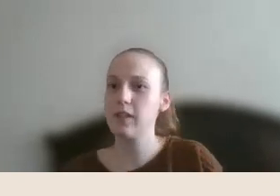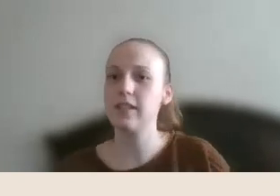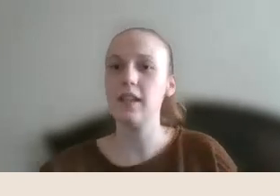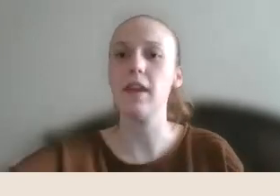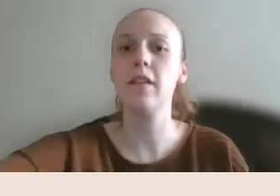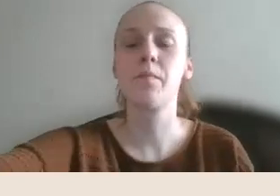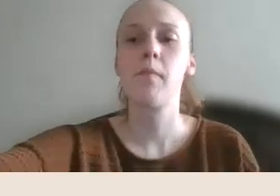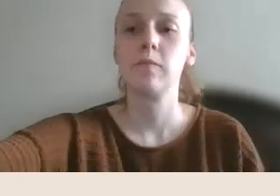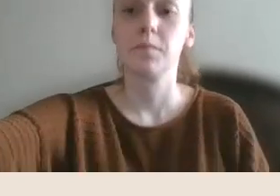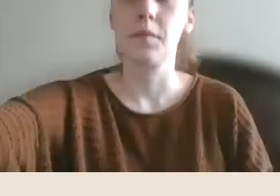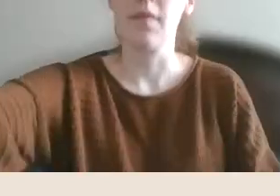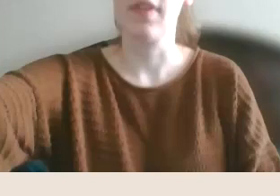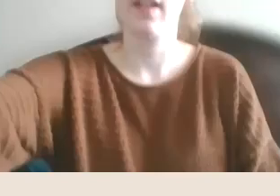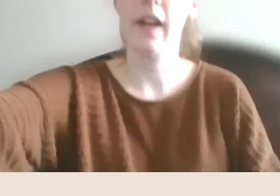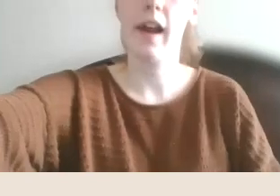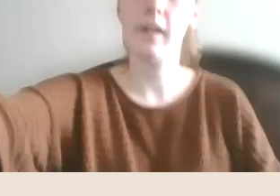still be able to see me.